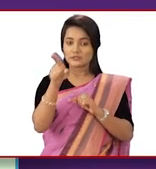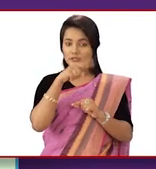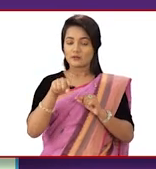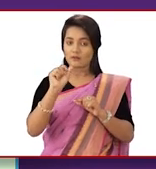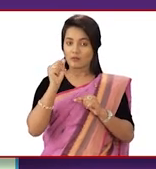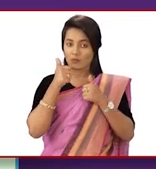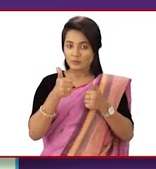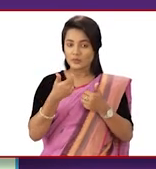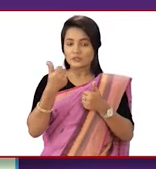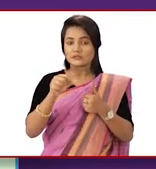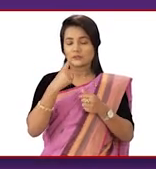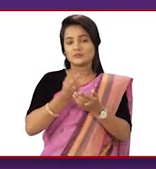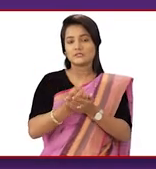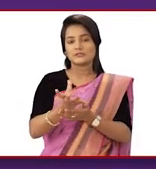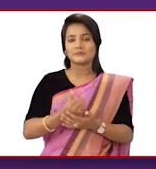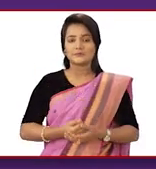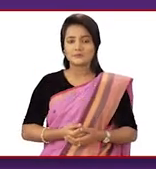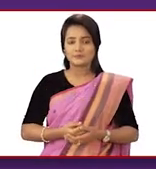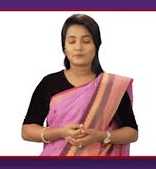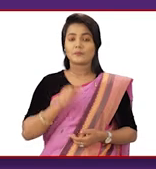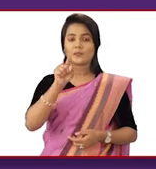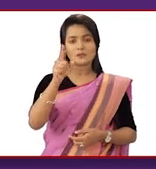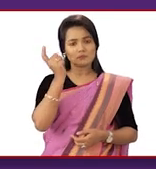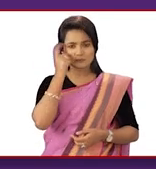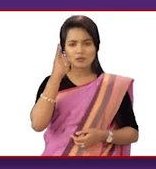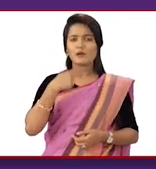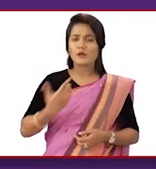could start the video right now.